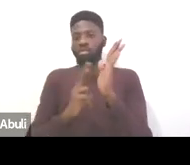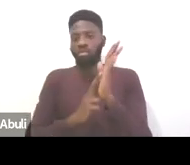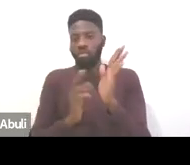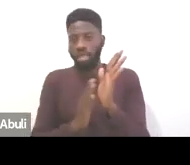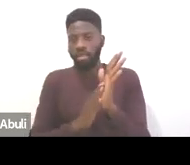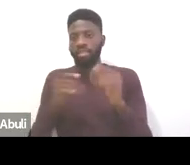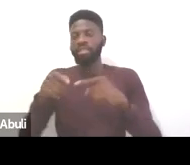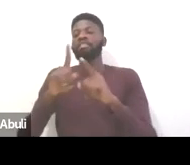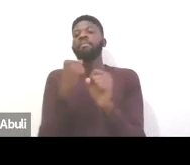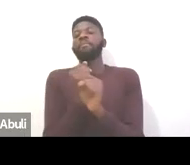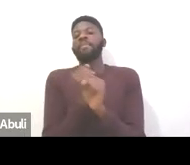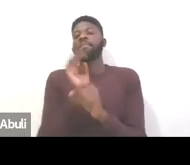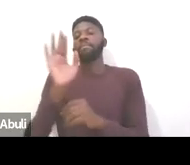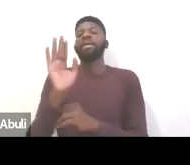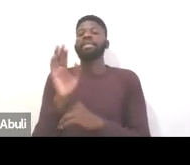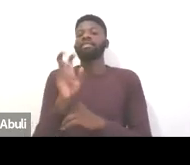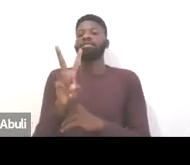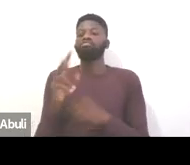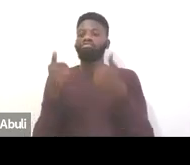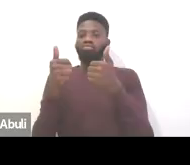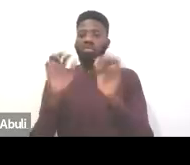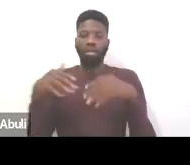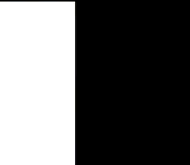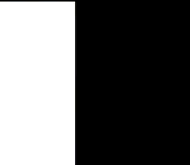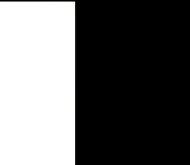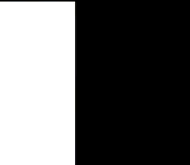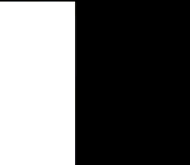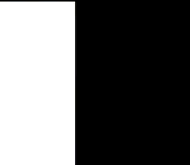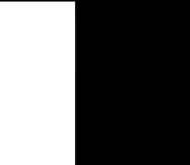look good. So I'm just sharing with you right now.